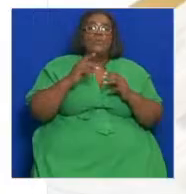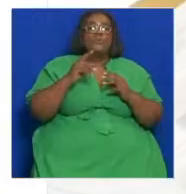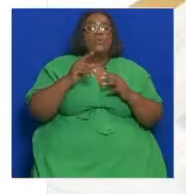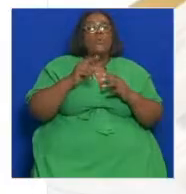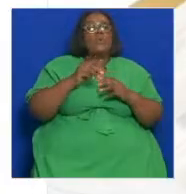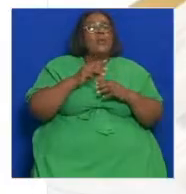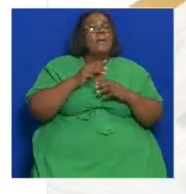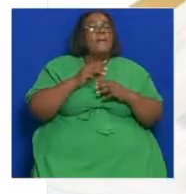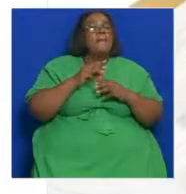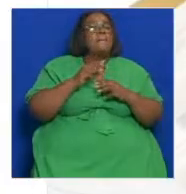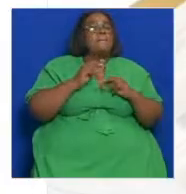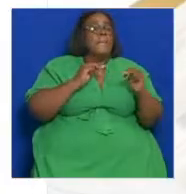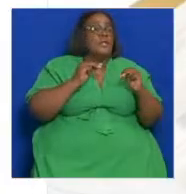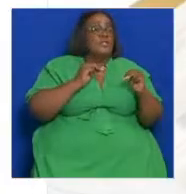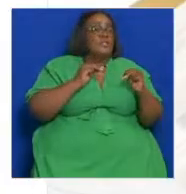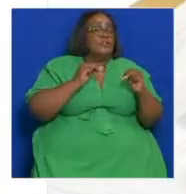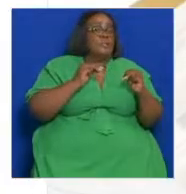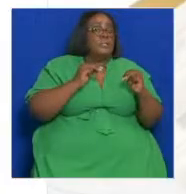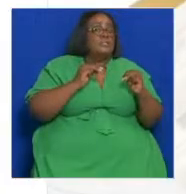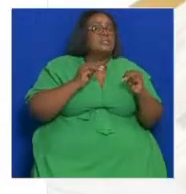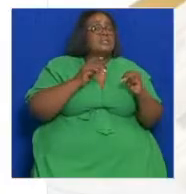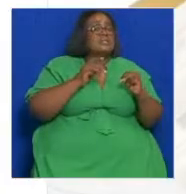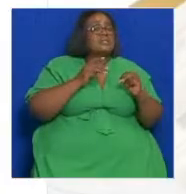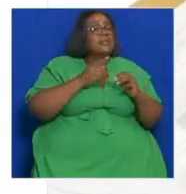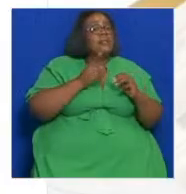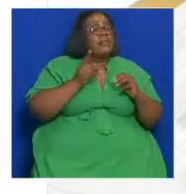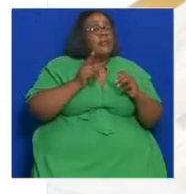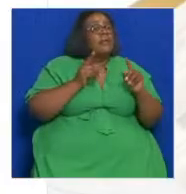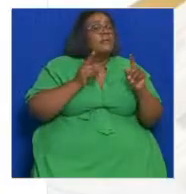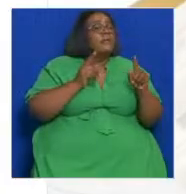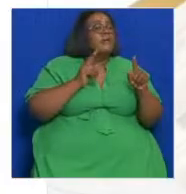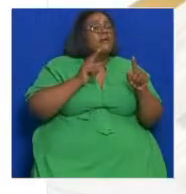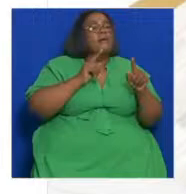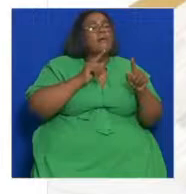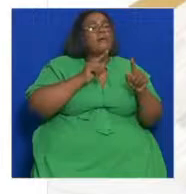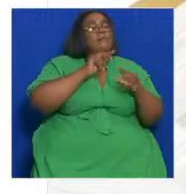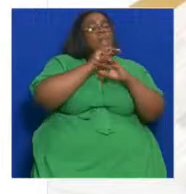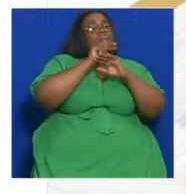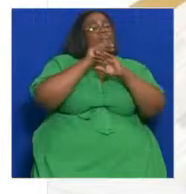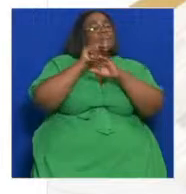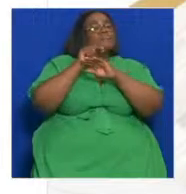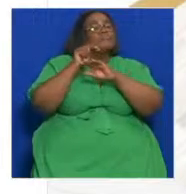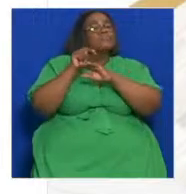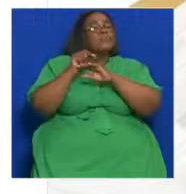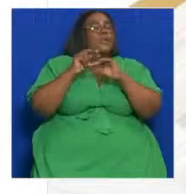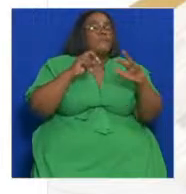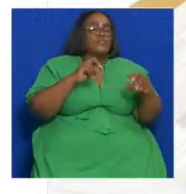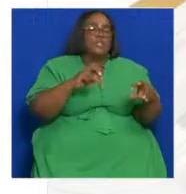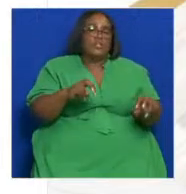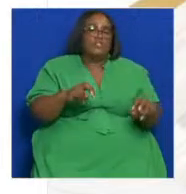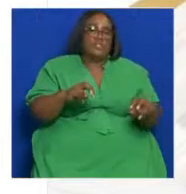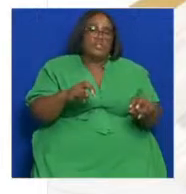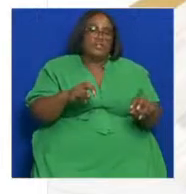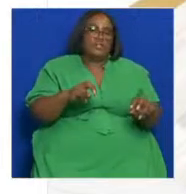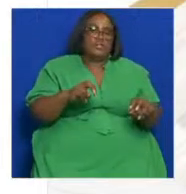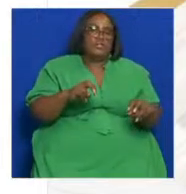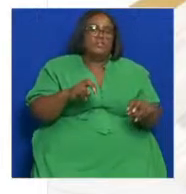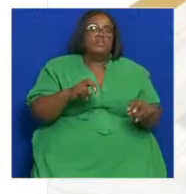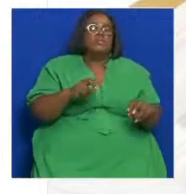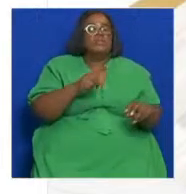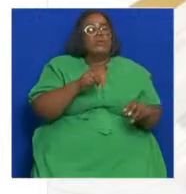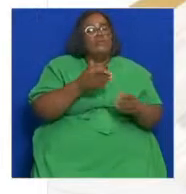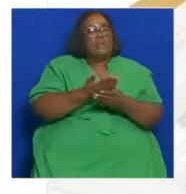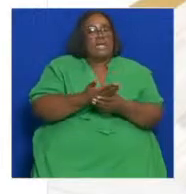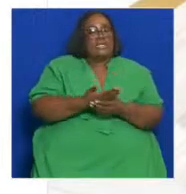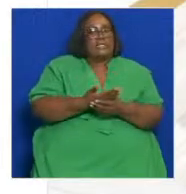on these investigations as well as the prosecution thereof, and to